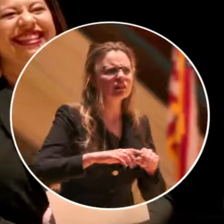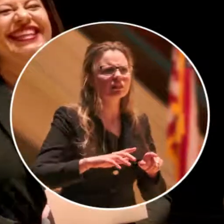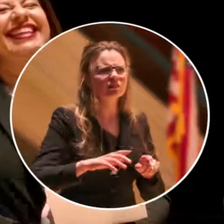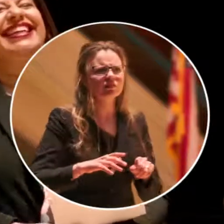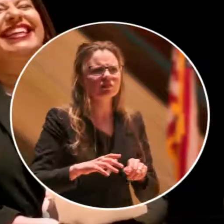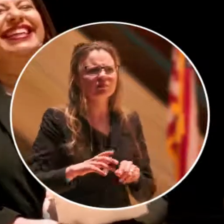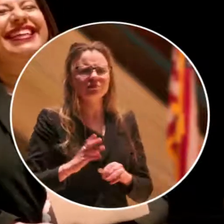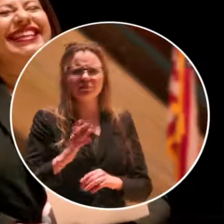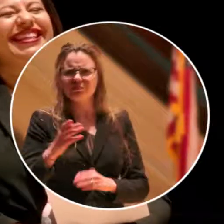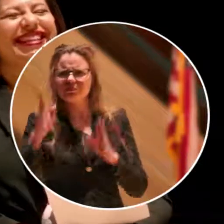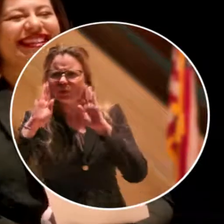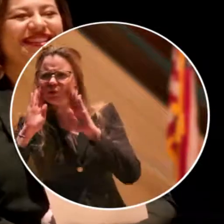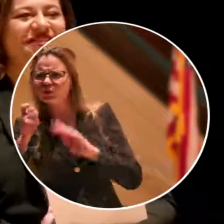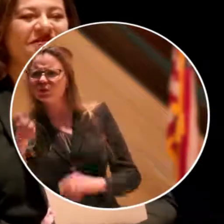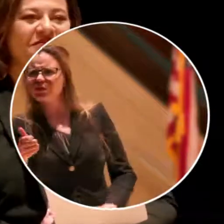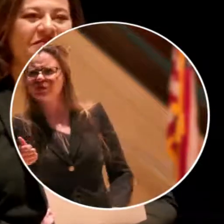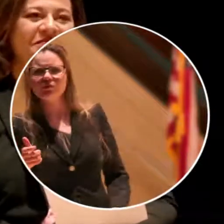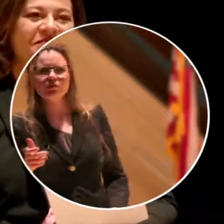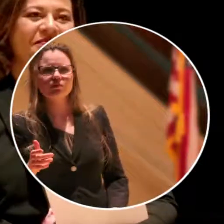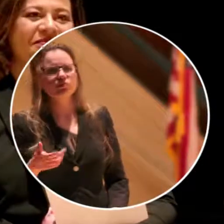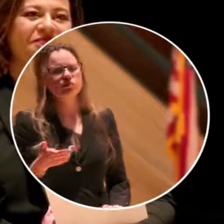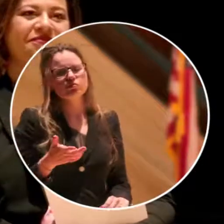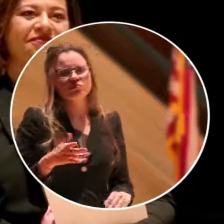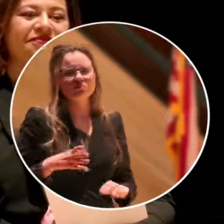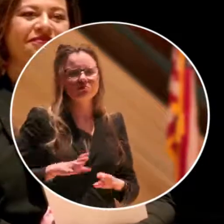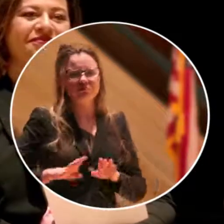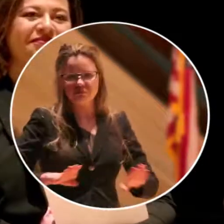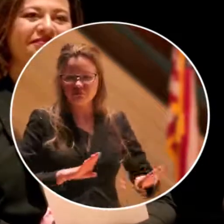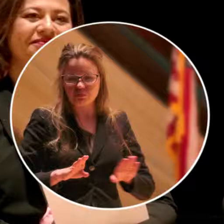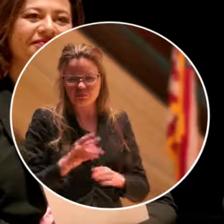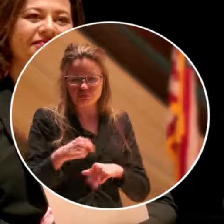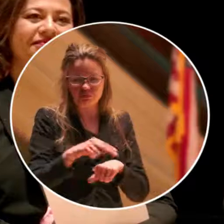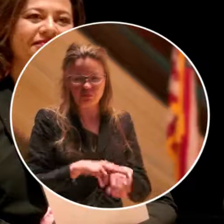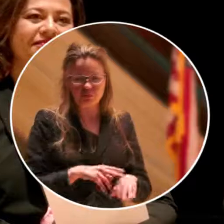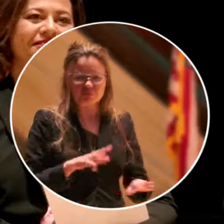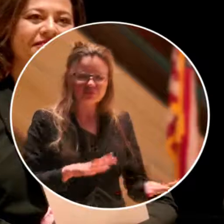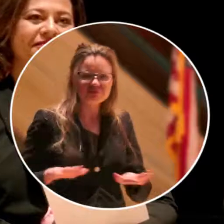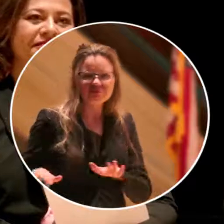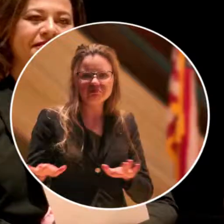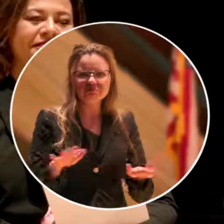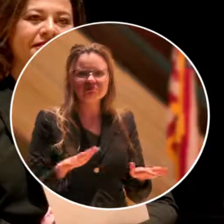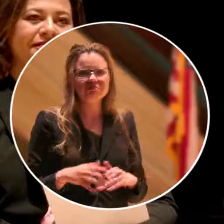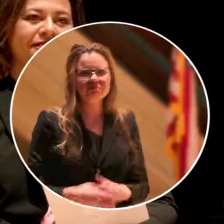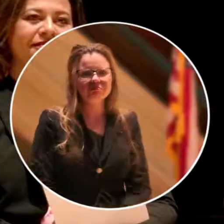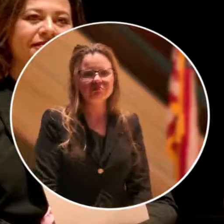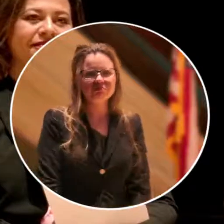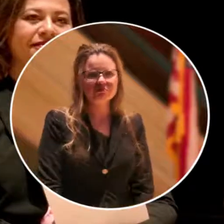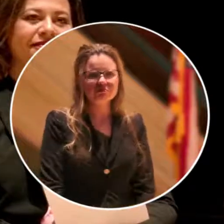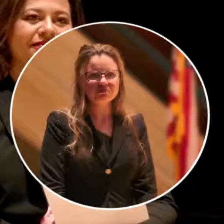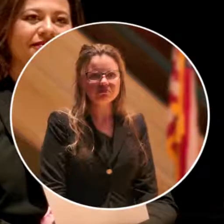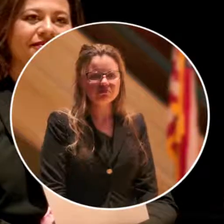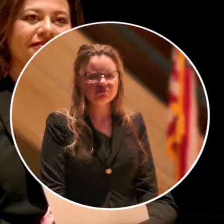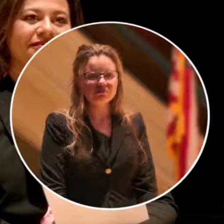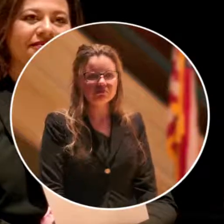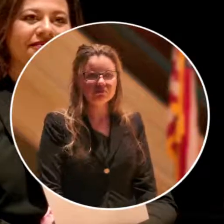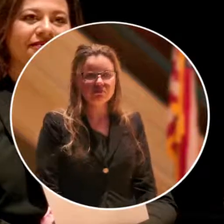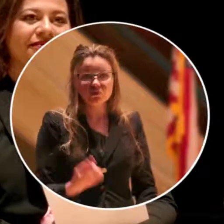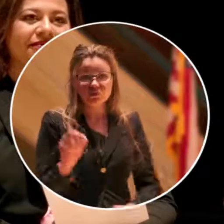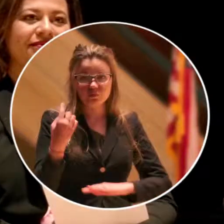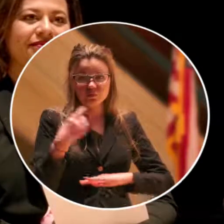business." So we learned to just act natural. Given that, we naturally walked into her room one